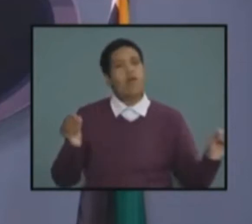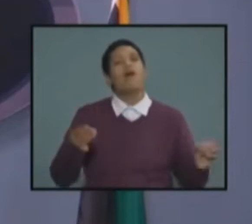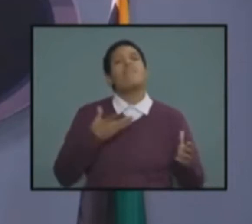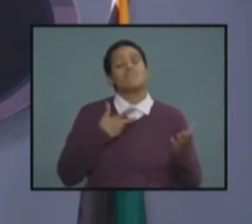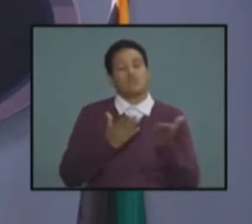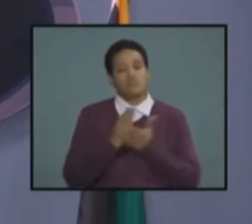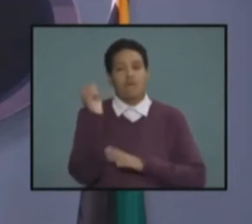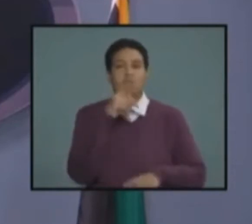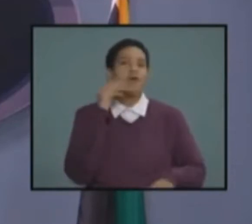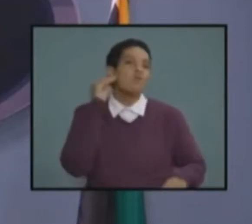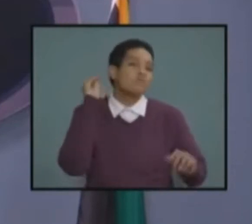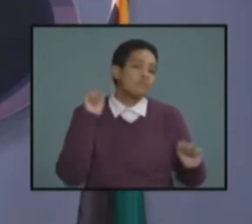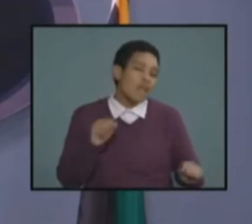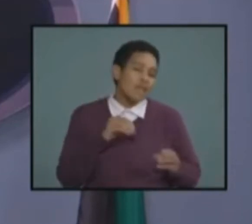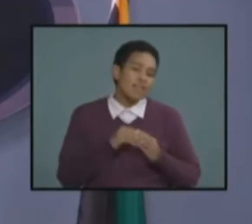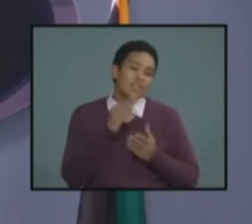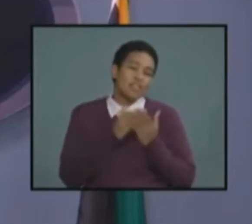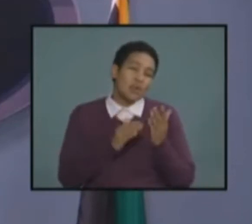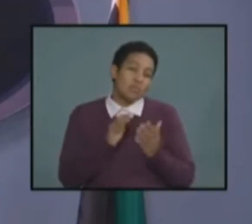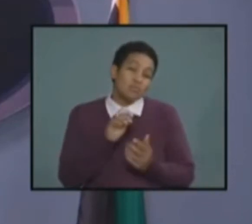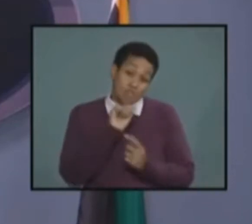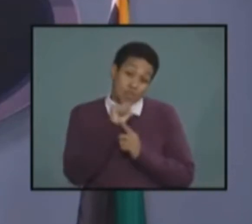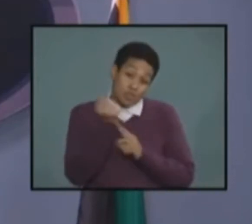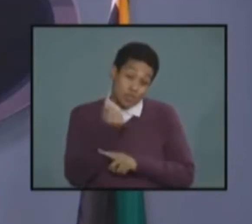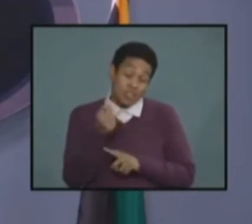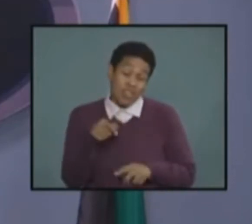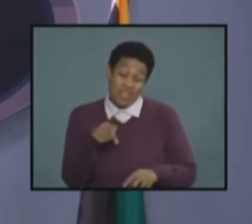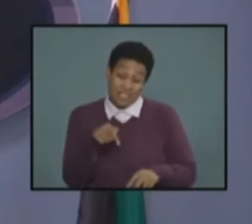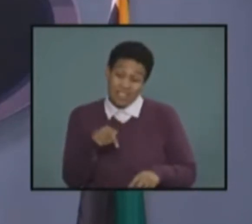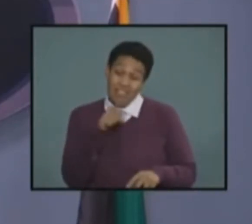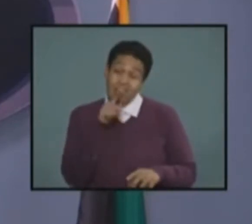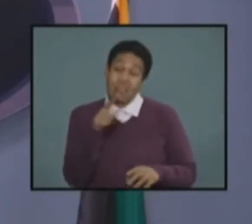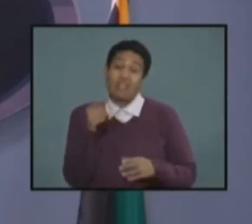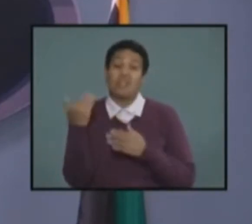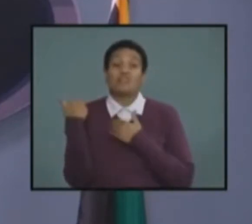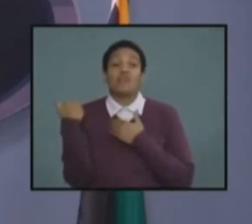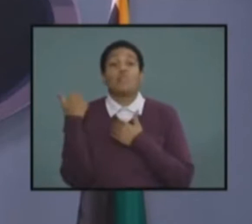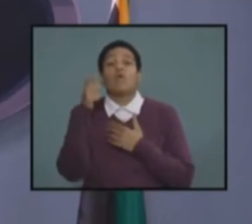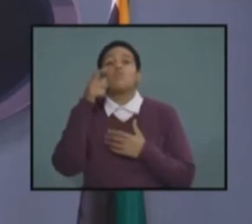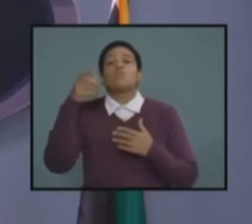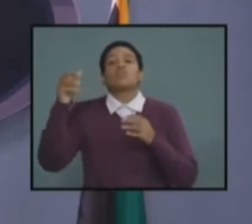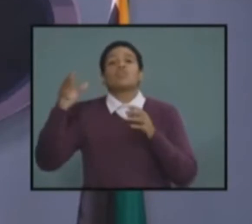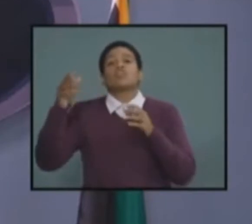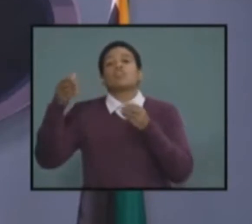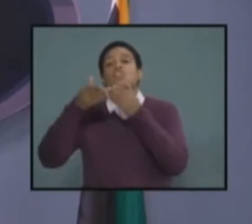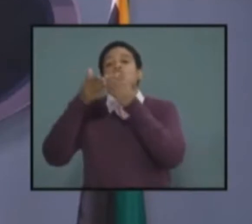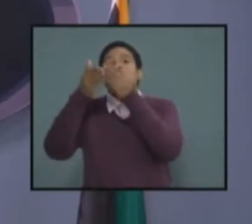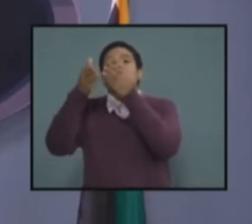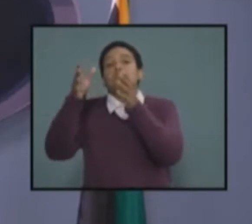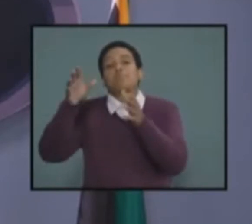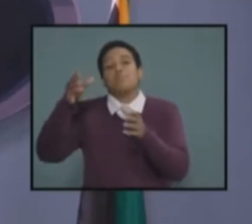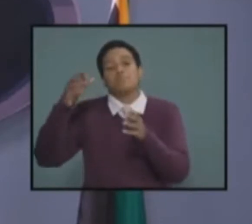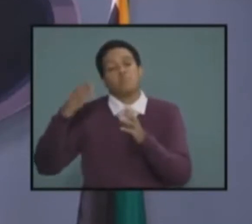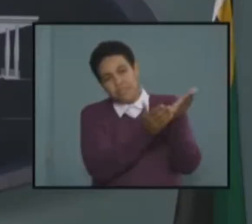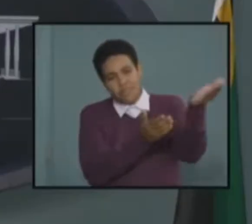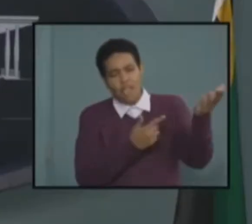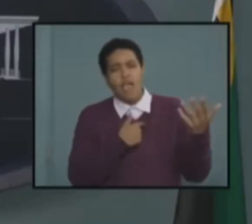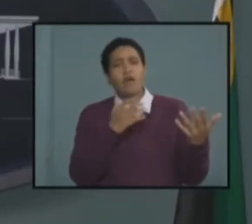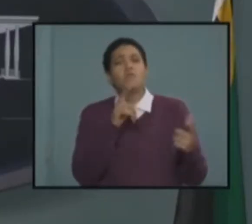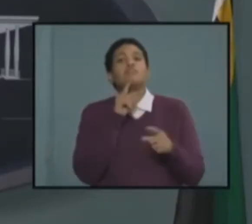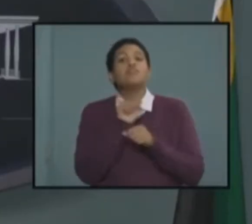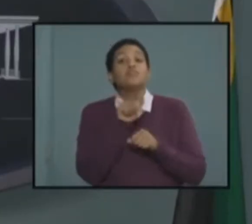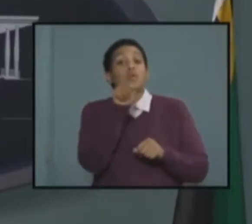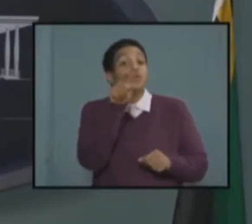Foreign Affairs Minister Kamina Johnson-Smith says further meetings are to be held Tuesday to work out the details. We